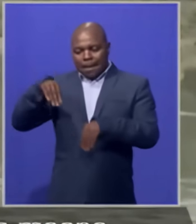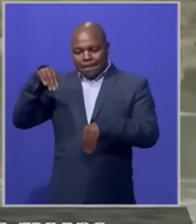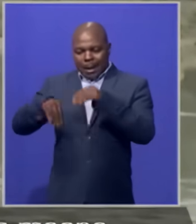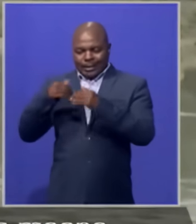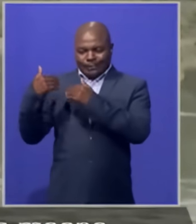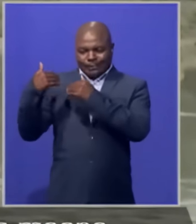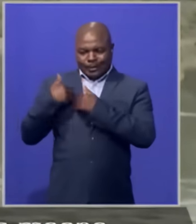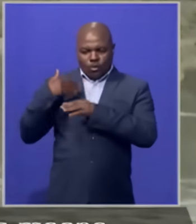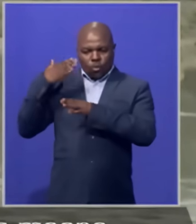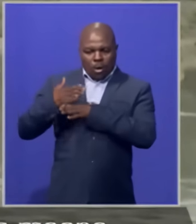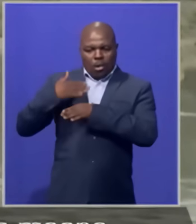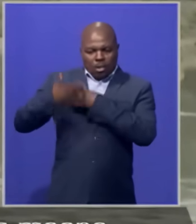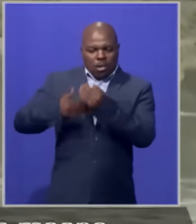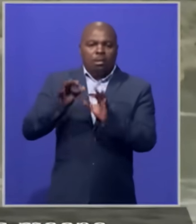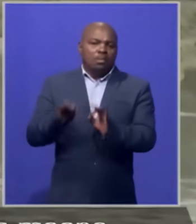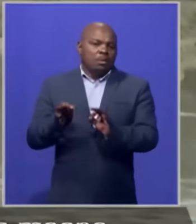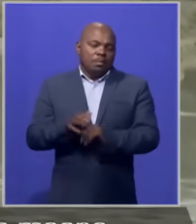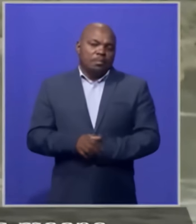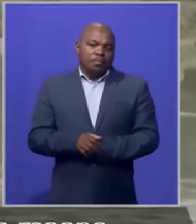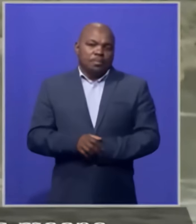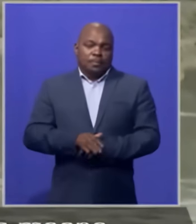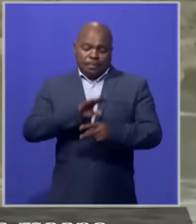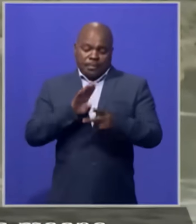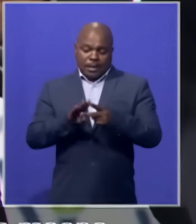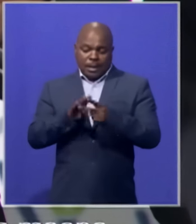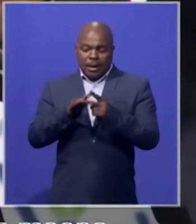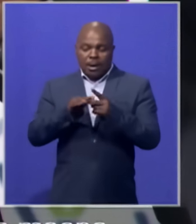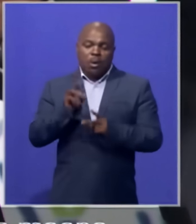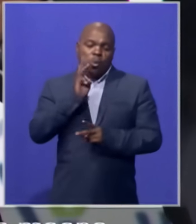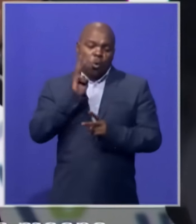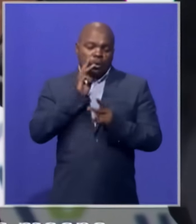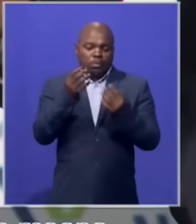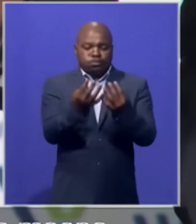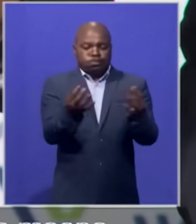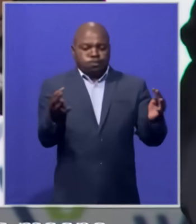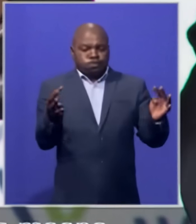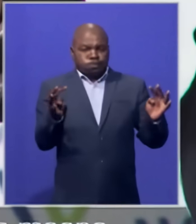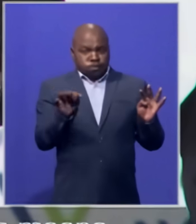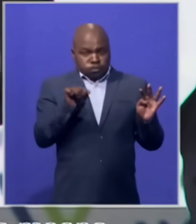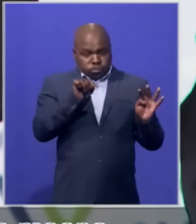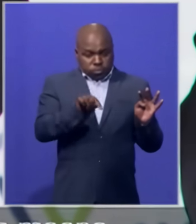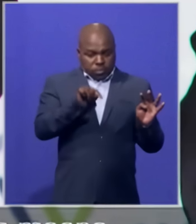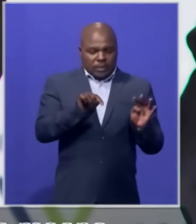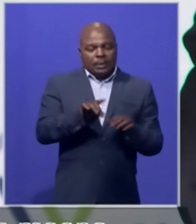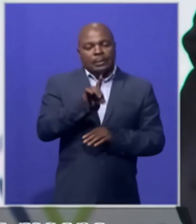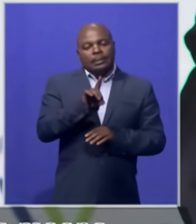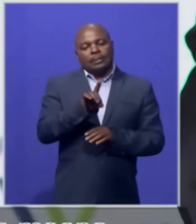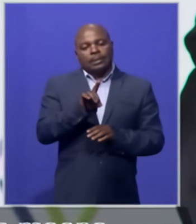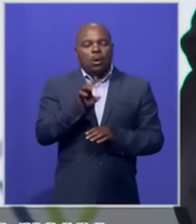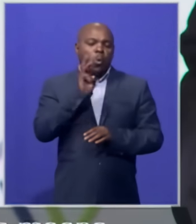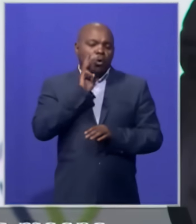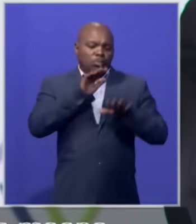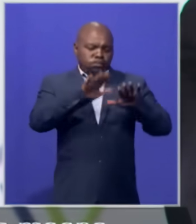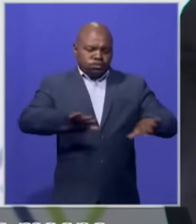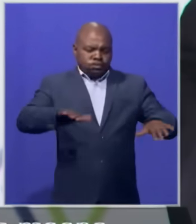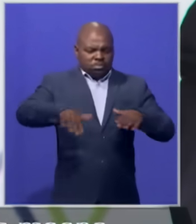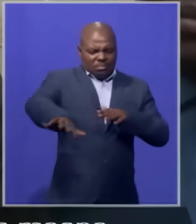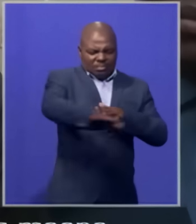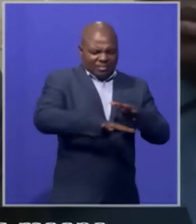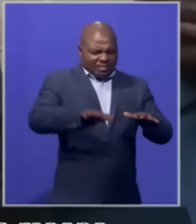ho tswela pele ka mosebetsi. Ho hlaloswa ha letamo la morafo le ahilwe motheong o neng o sa tsitsa. When